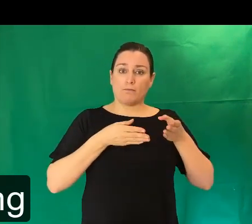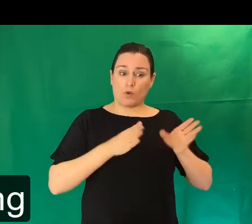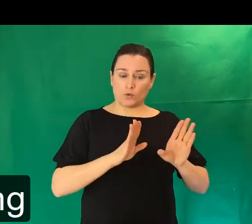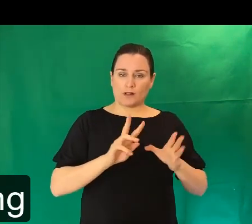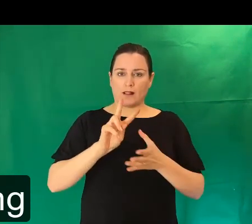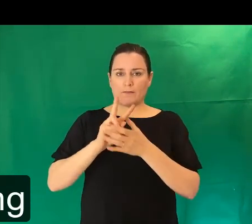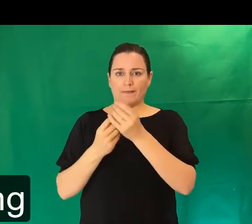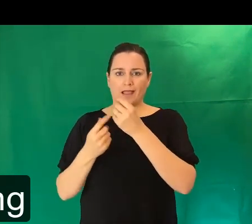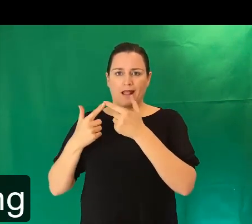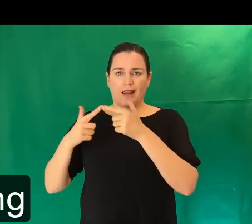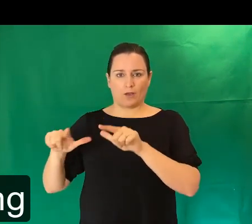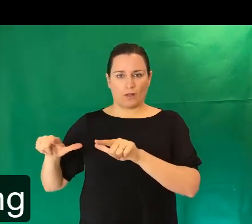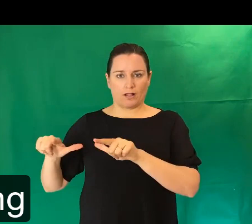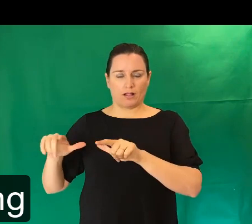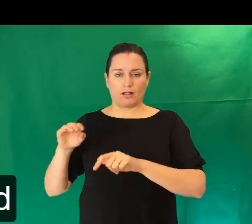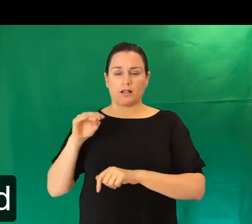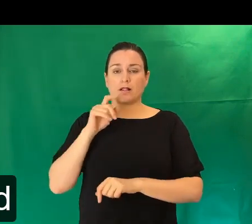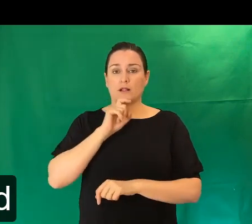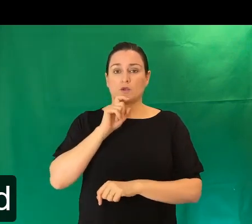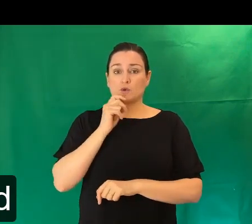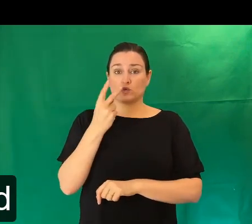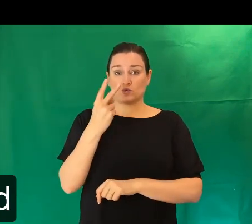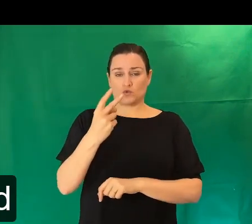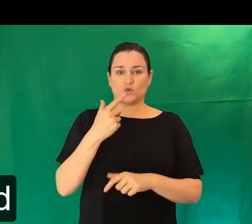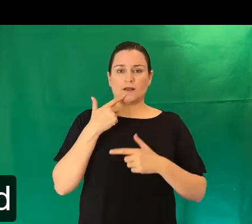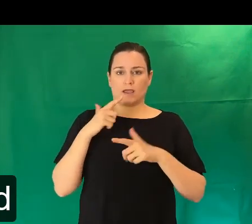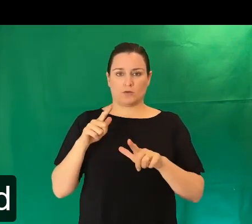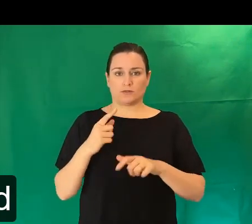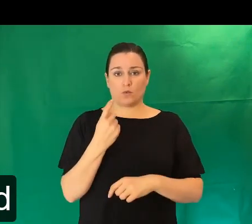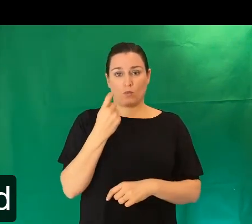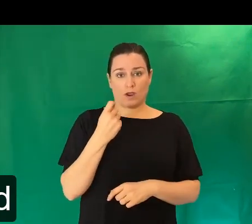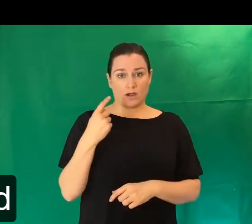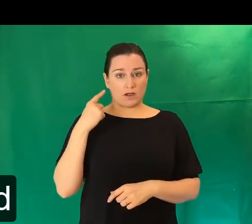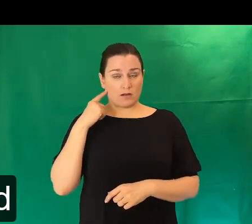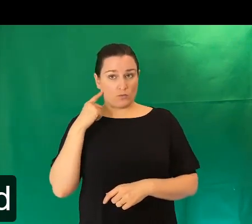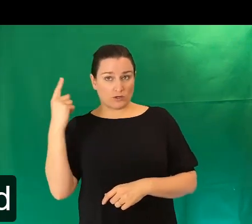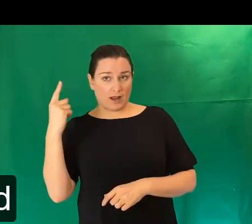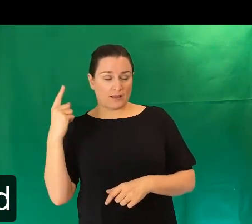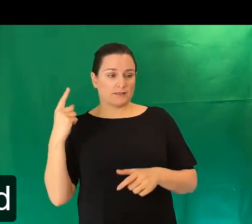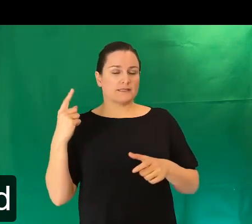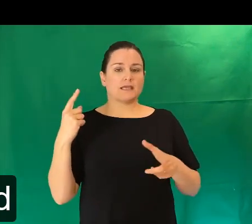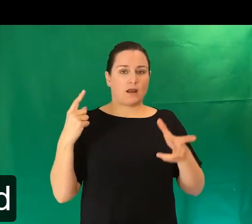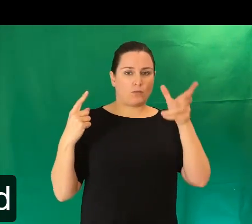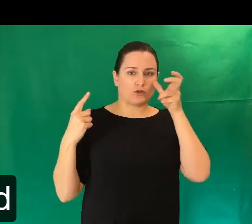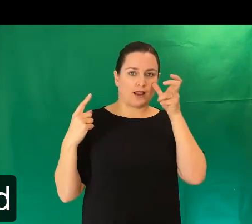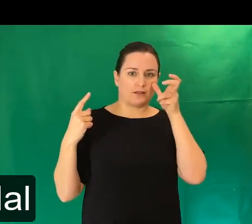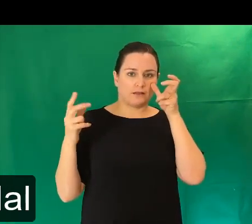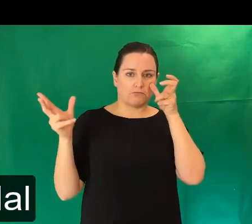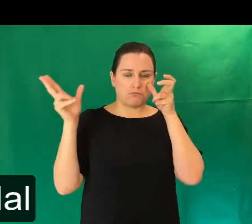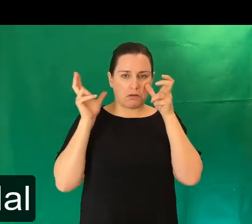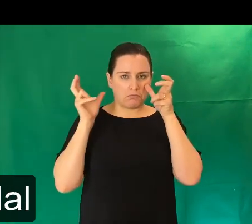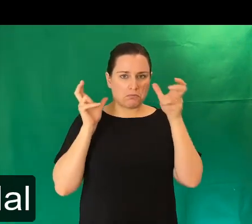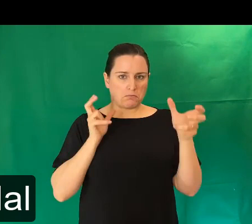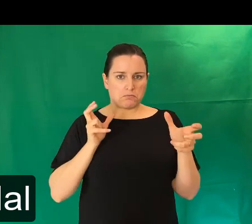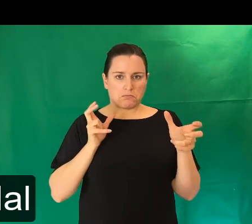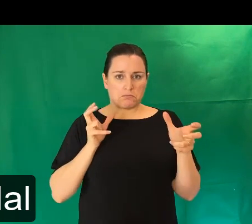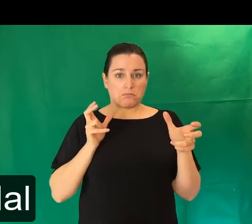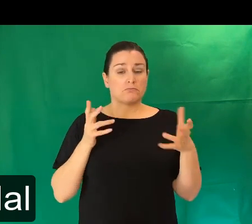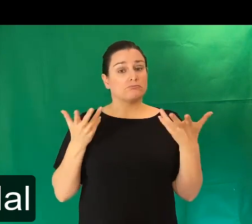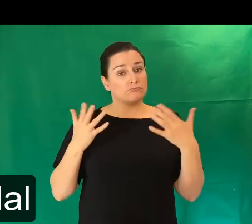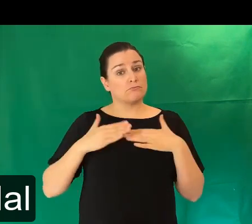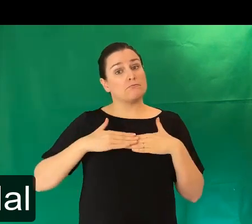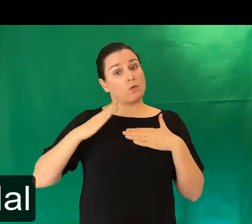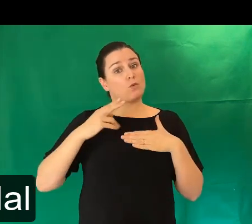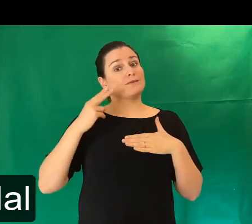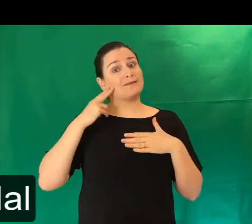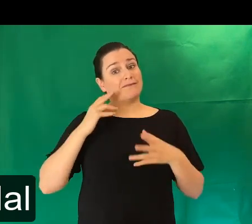bimodal, bilingual. So he is using 2 languages in 2 modalities, and most